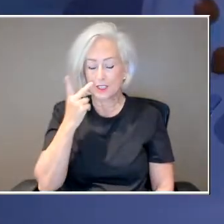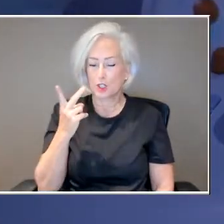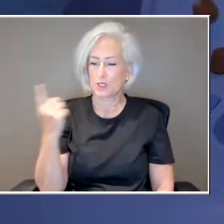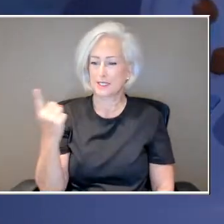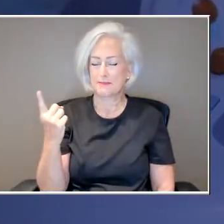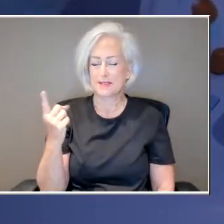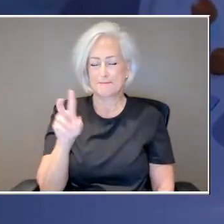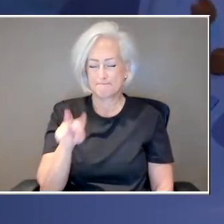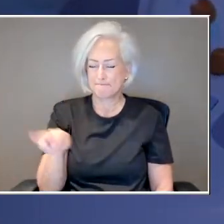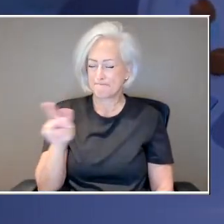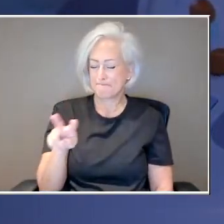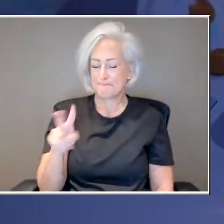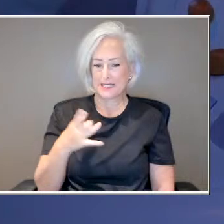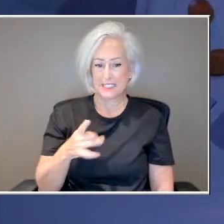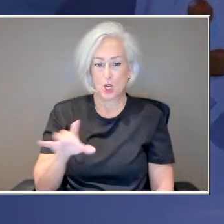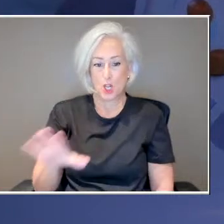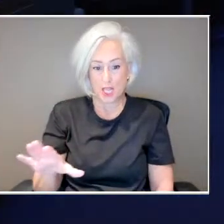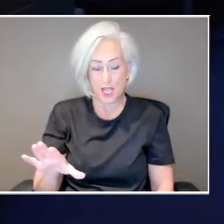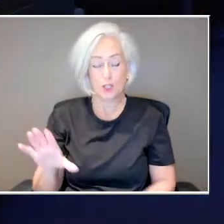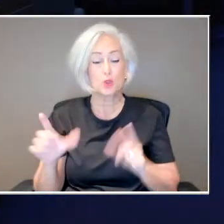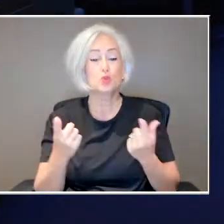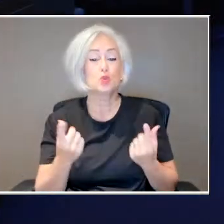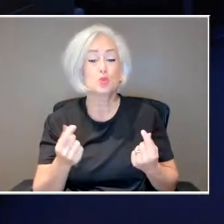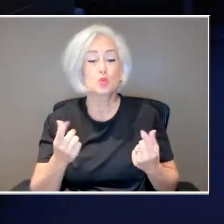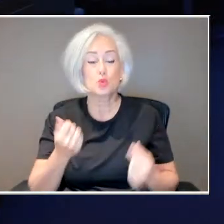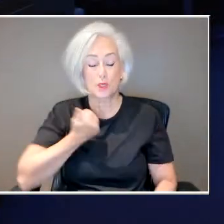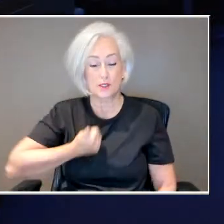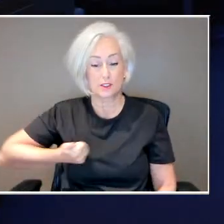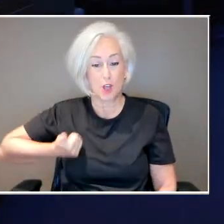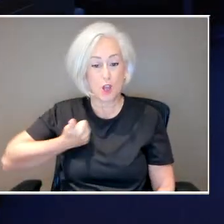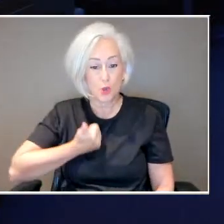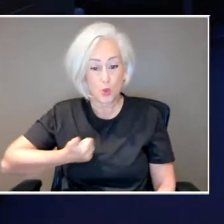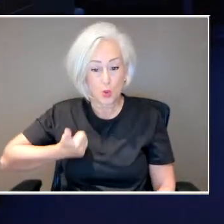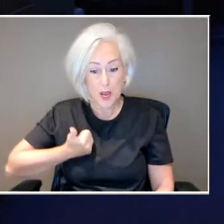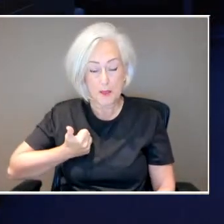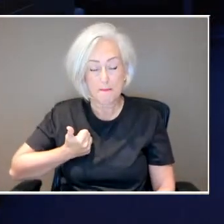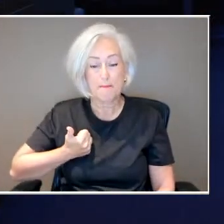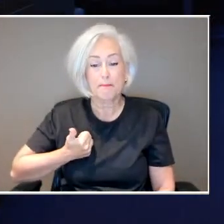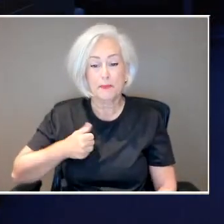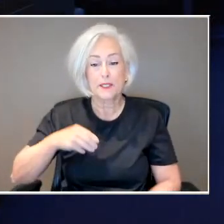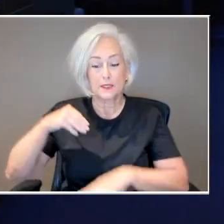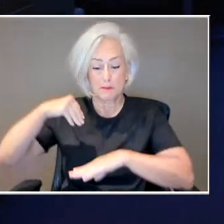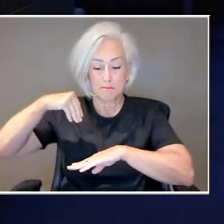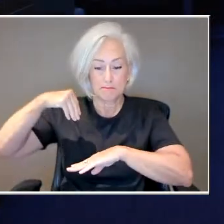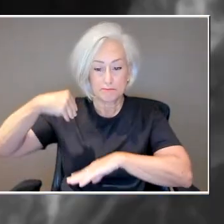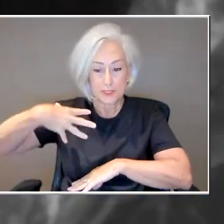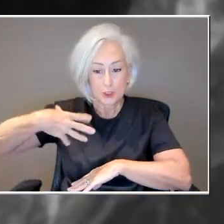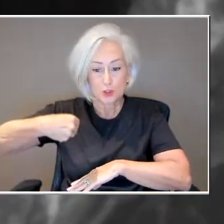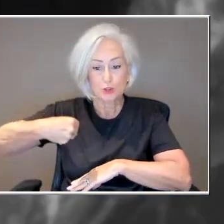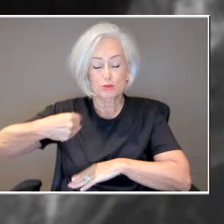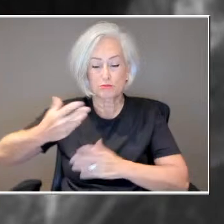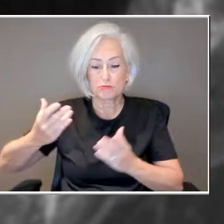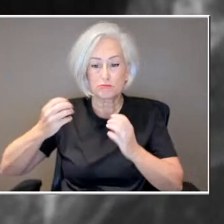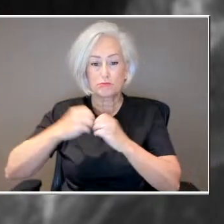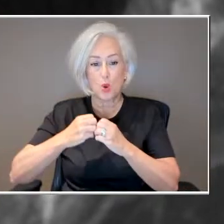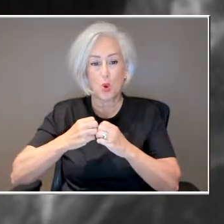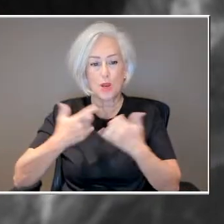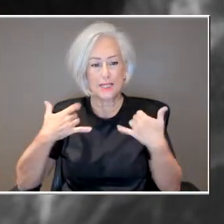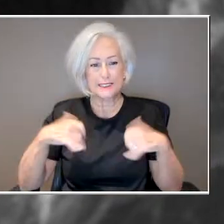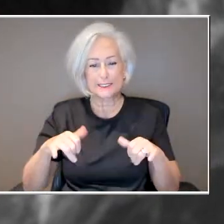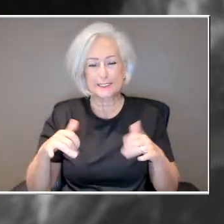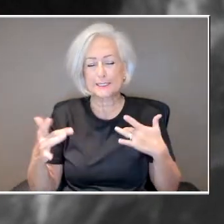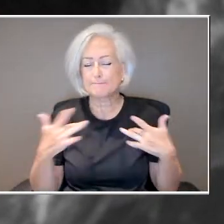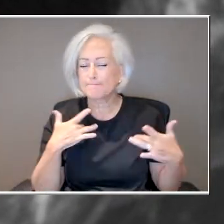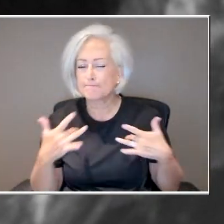a sonogram and took pictures. They still saw stuff that was questionable. The Tuesday after